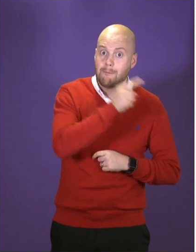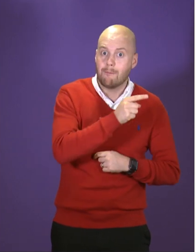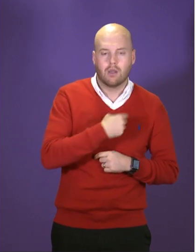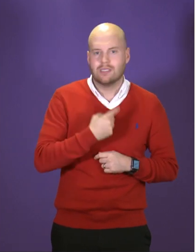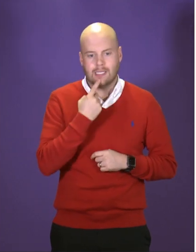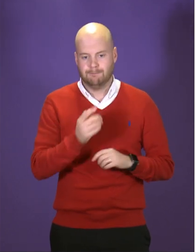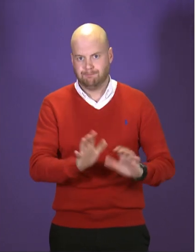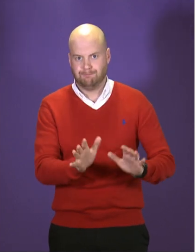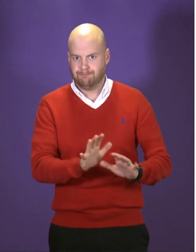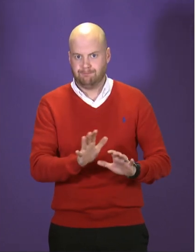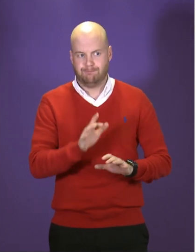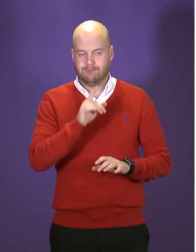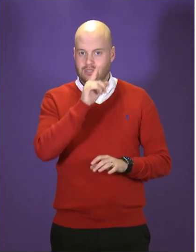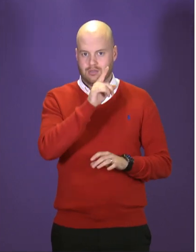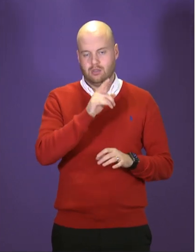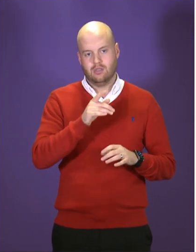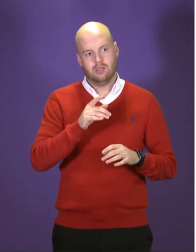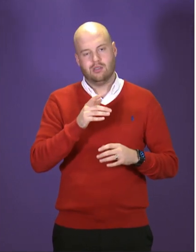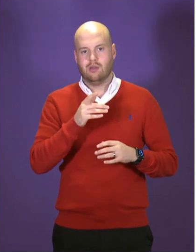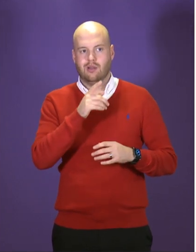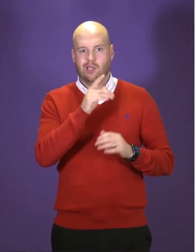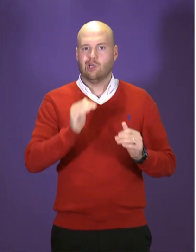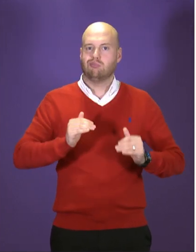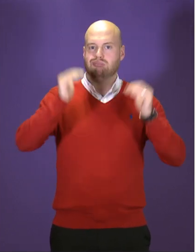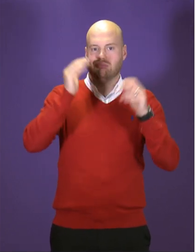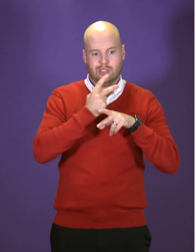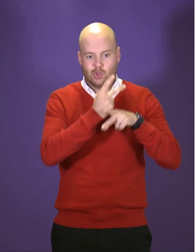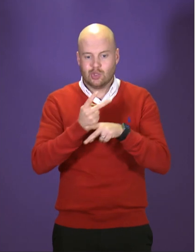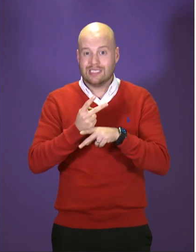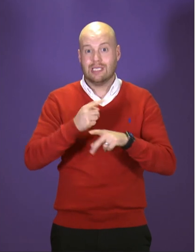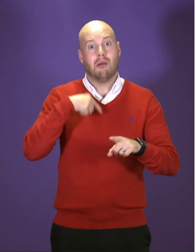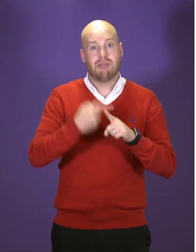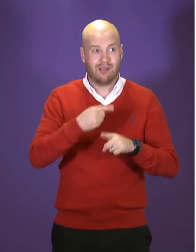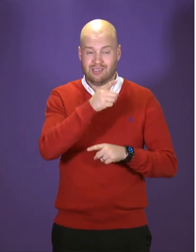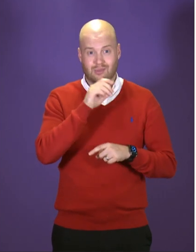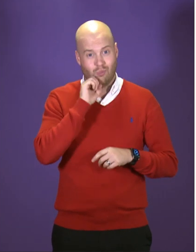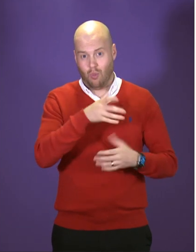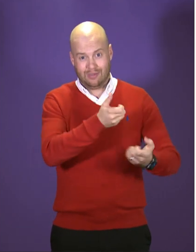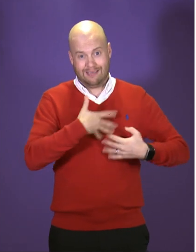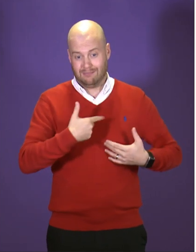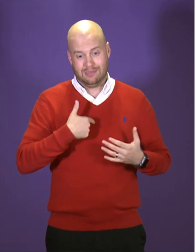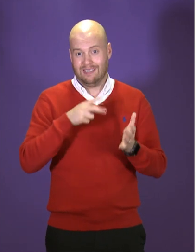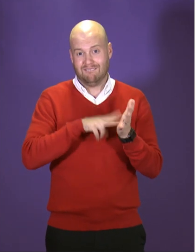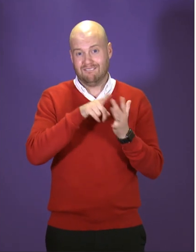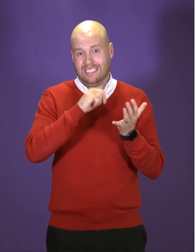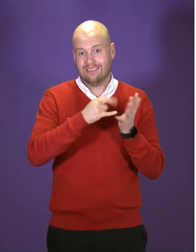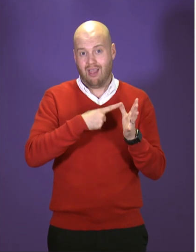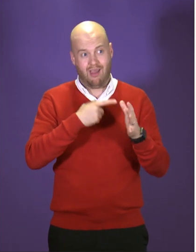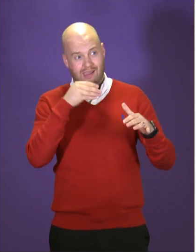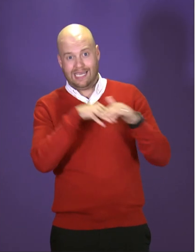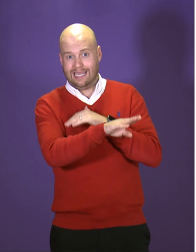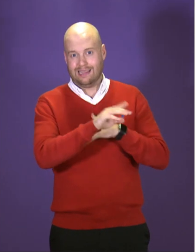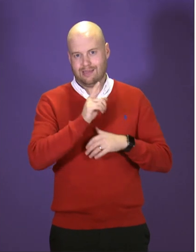that arrest every artist, plus you'll never give us visas, so there's no point even considering this particular artistic intervention